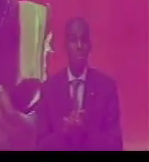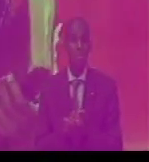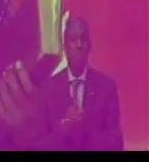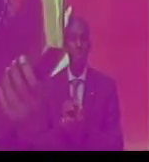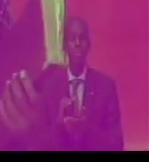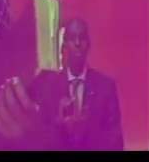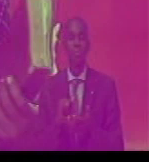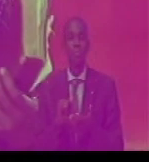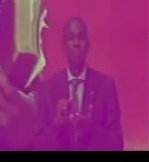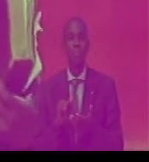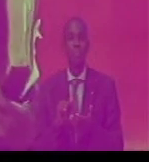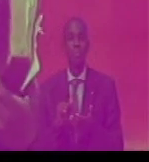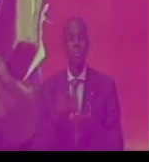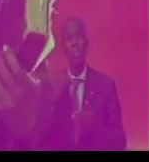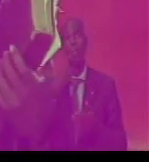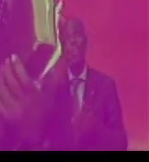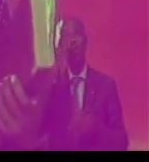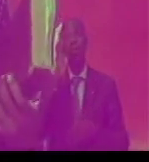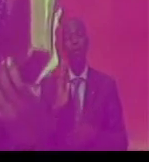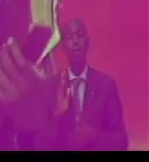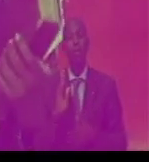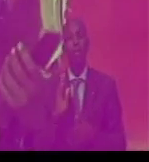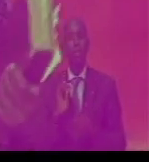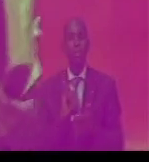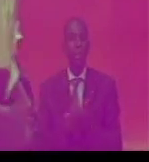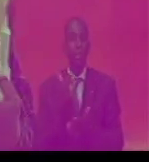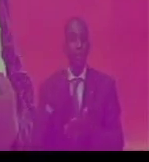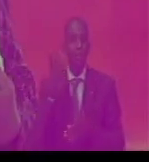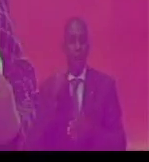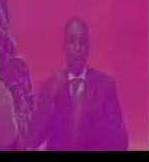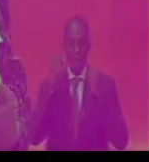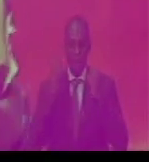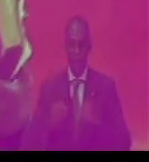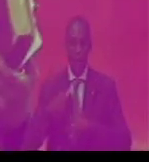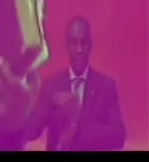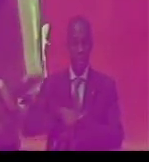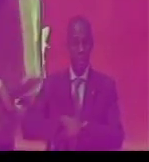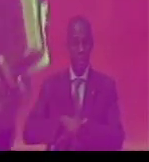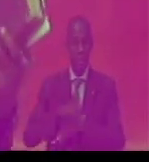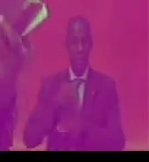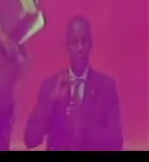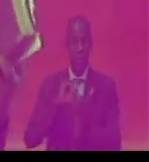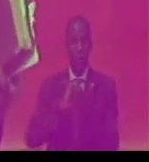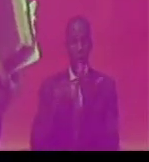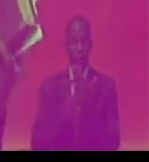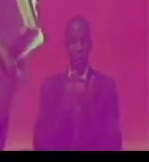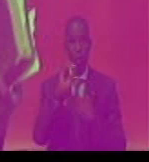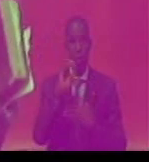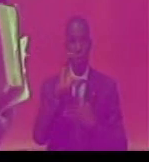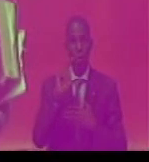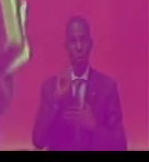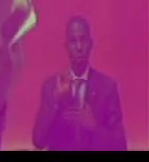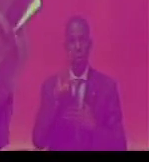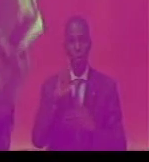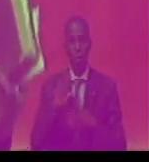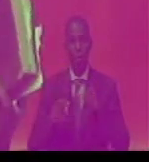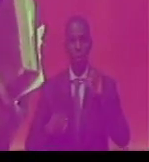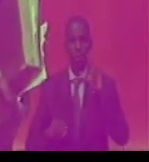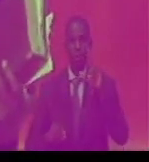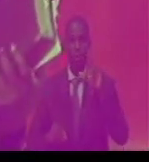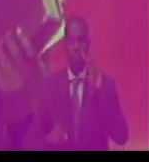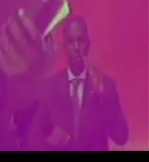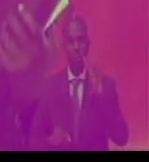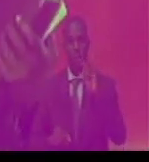And she was serious sick for days. She couldn't even eat. Everything was IV. Thank God we had power night.